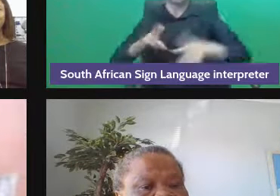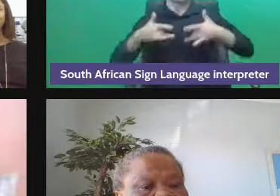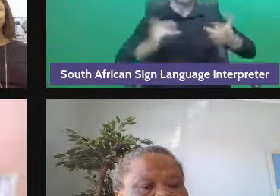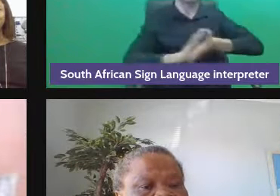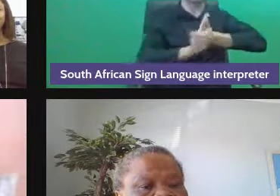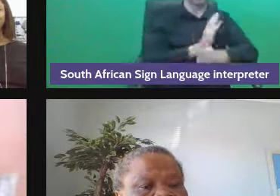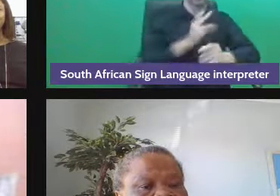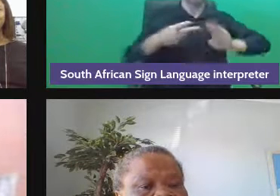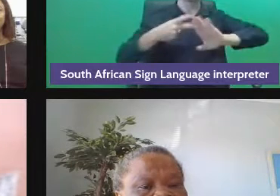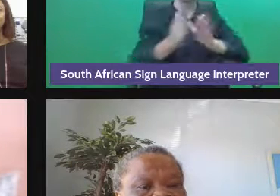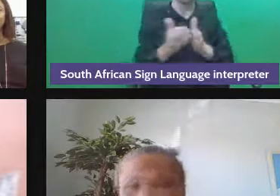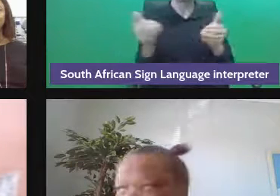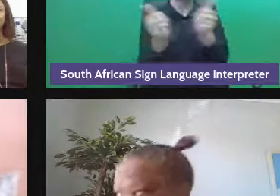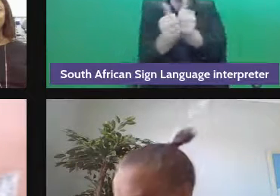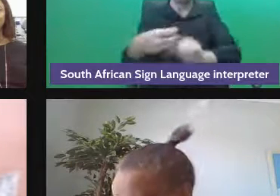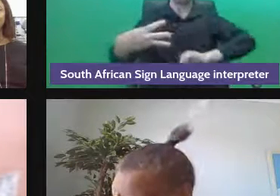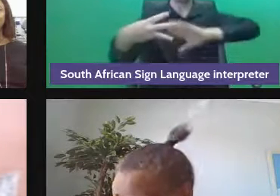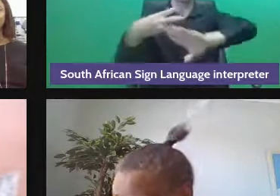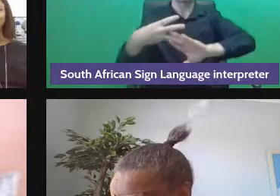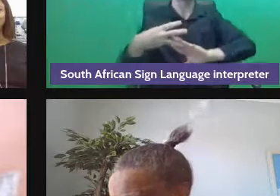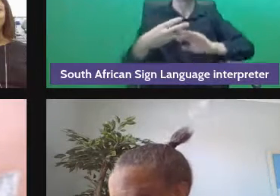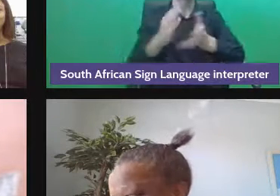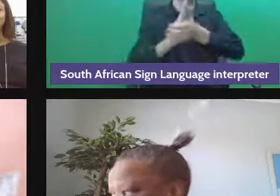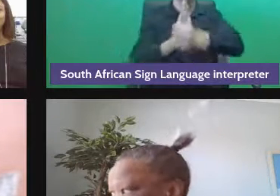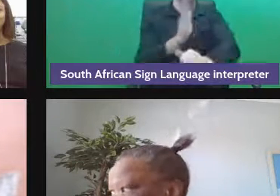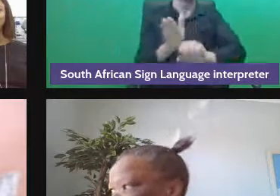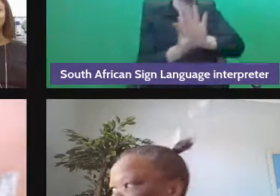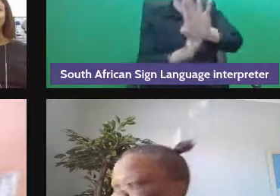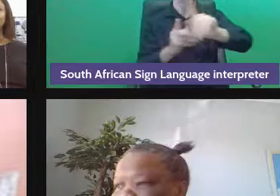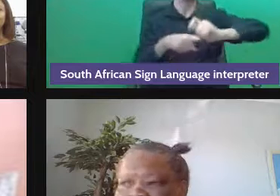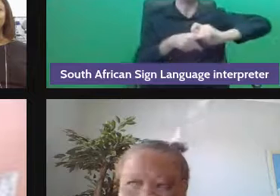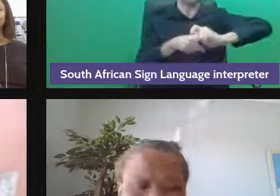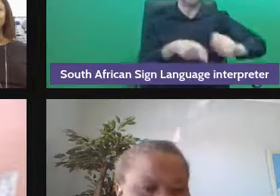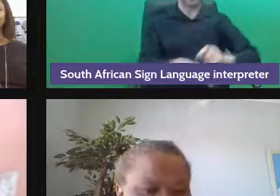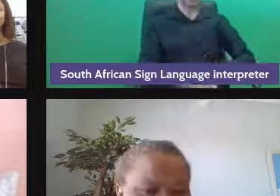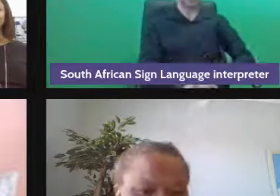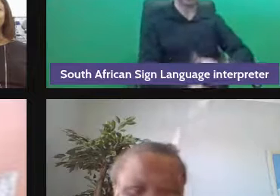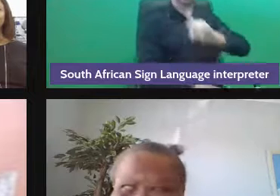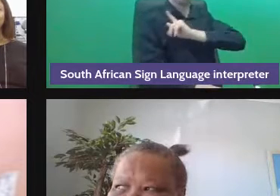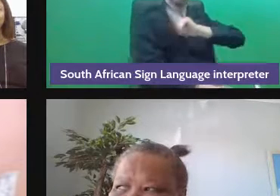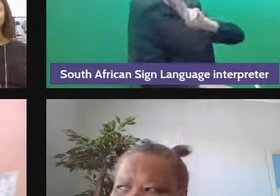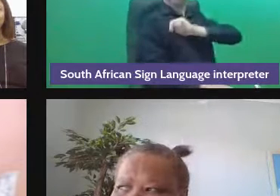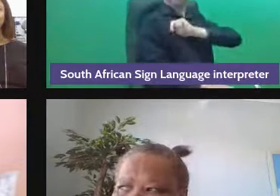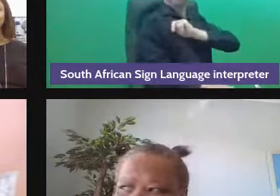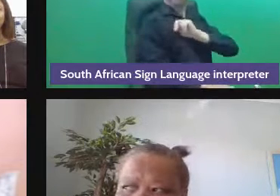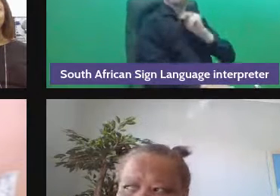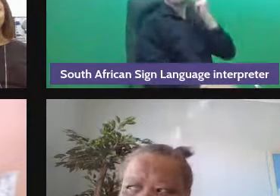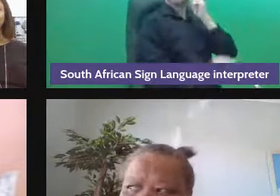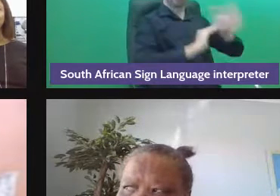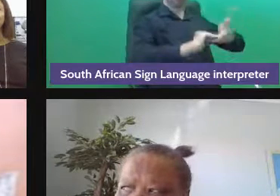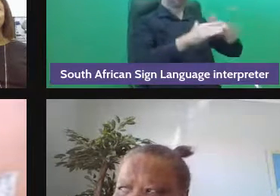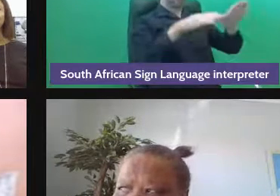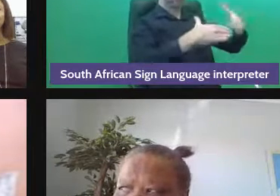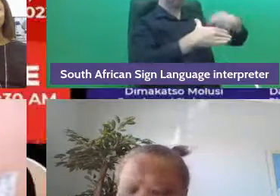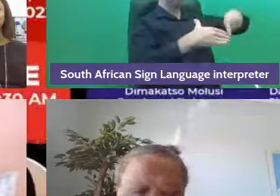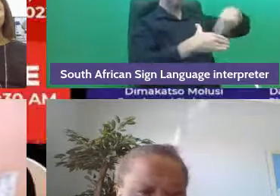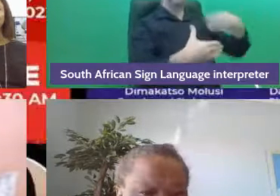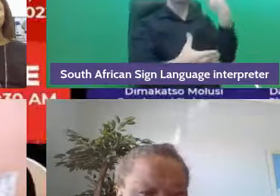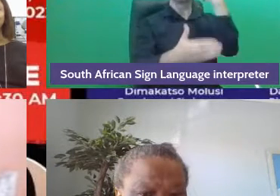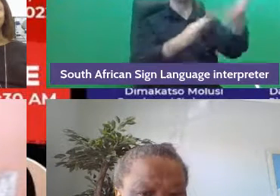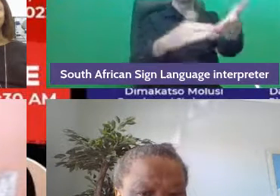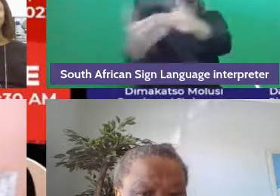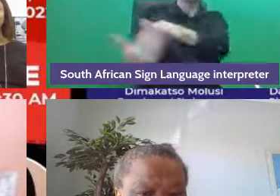skills development training. And KZNDA capacitates and empowers the deaf people by providing